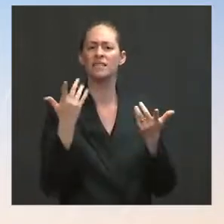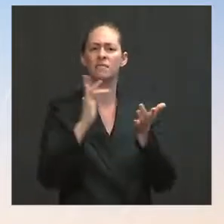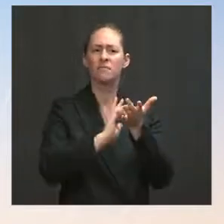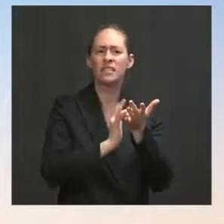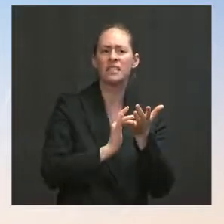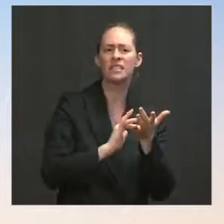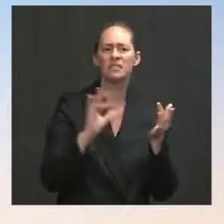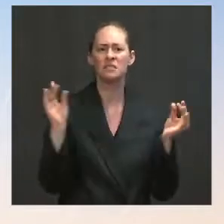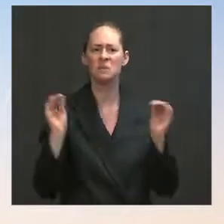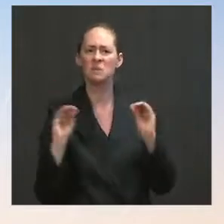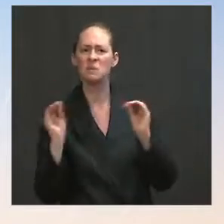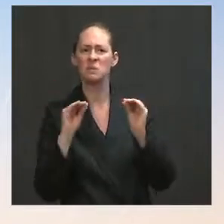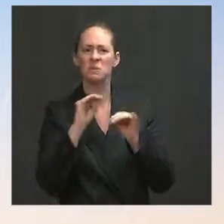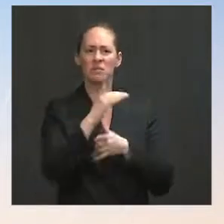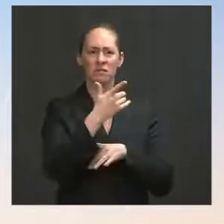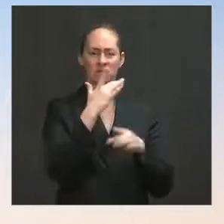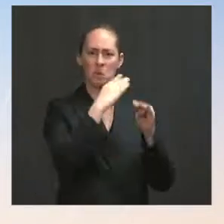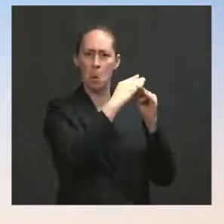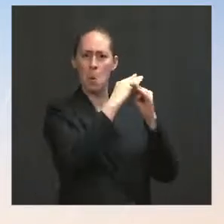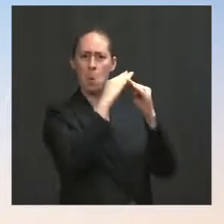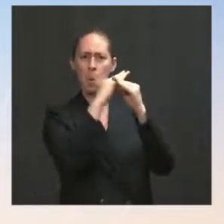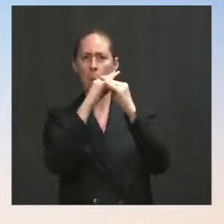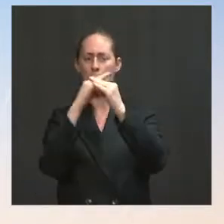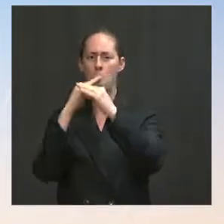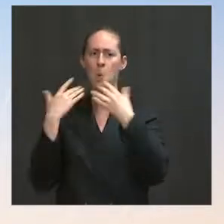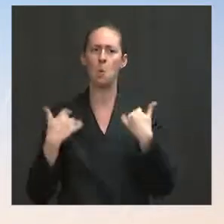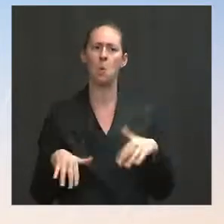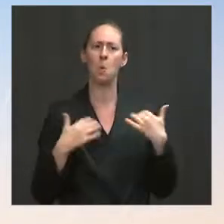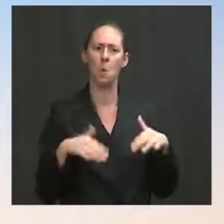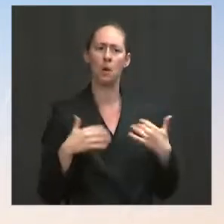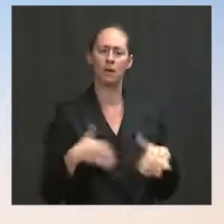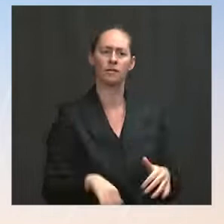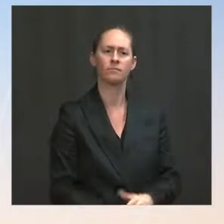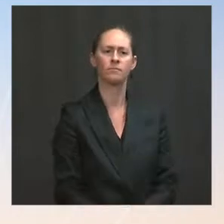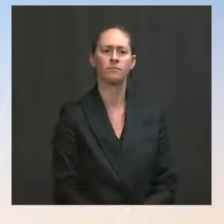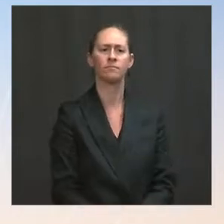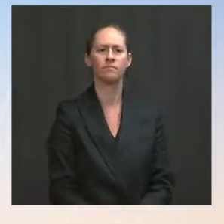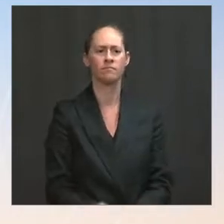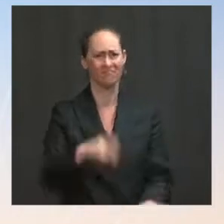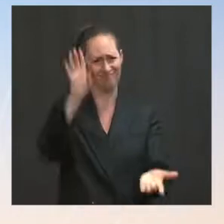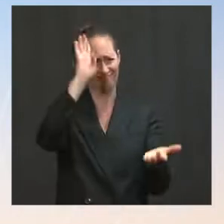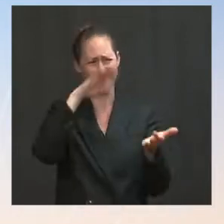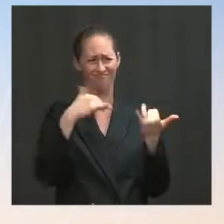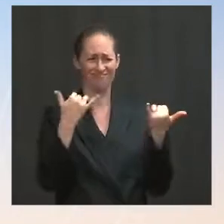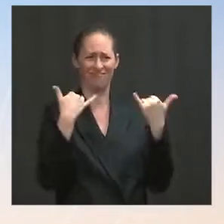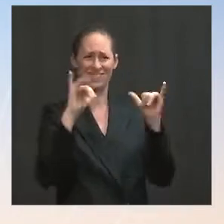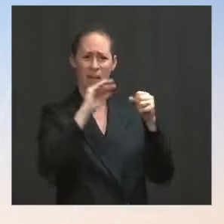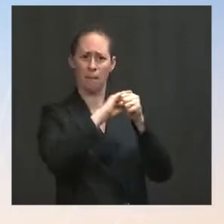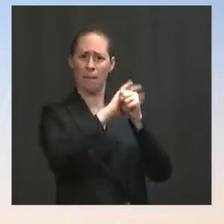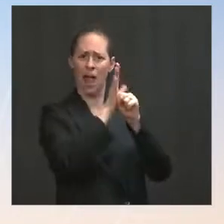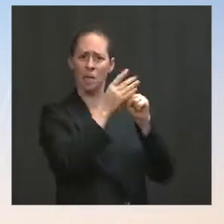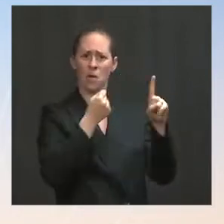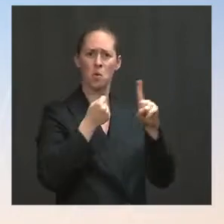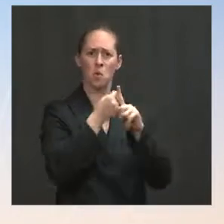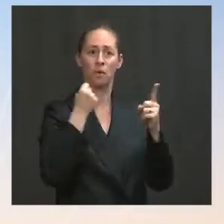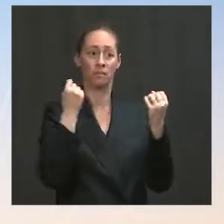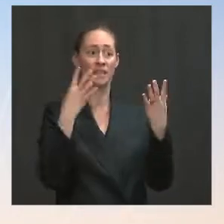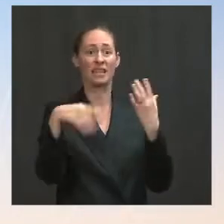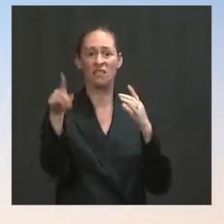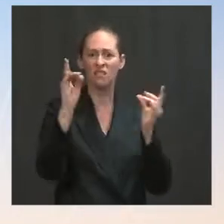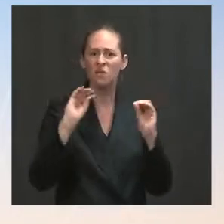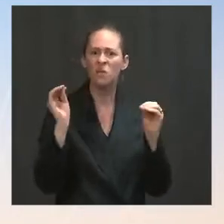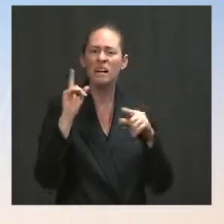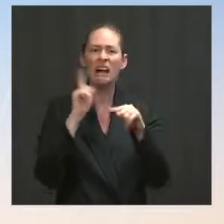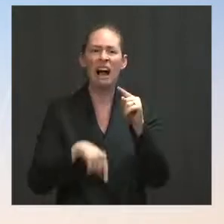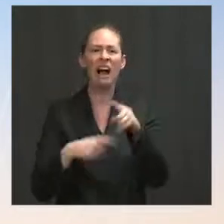to live. That can take on a range of meanings. There's a global pandemic right now. Most people in that country don't have access to vaccines. That certainly is something we'd